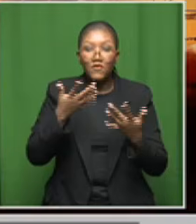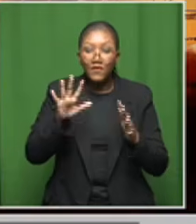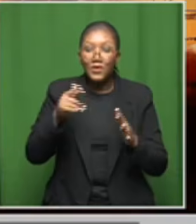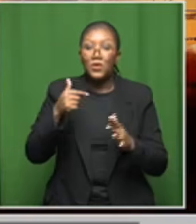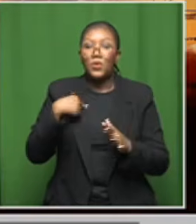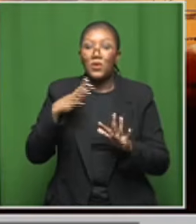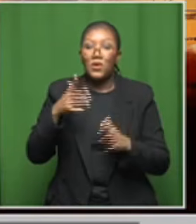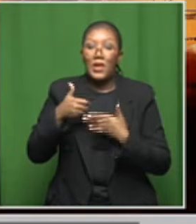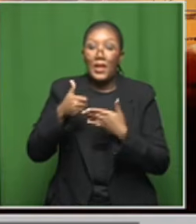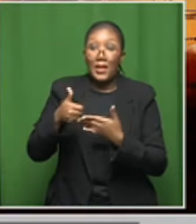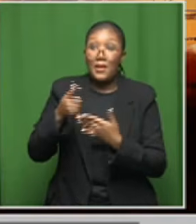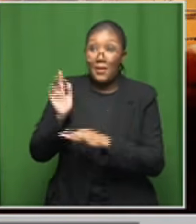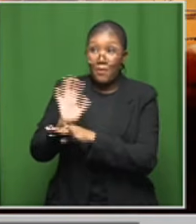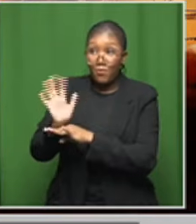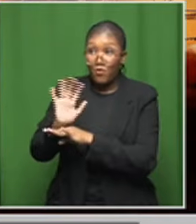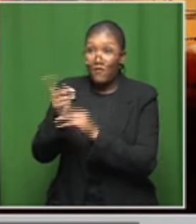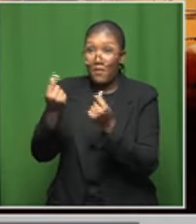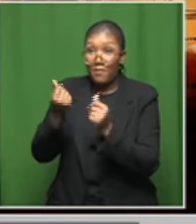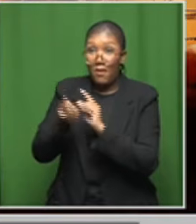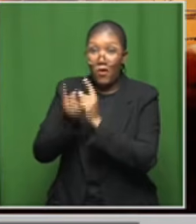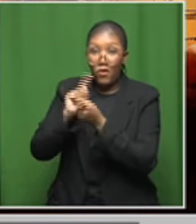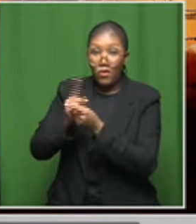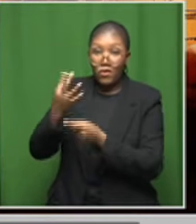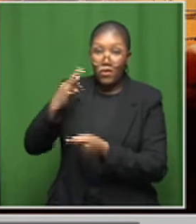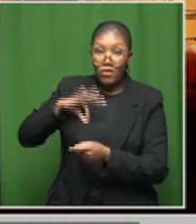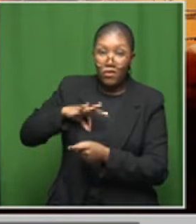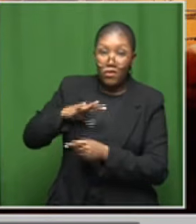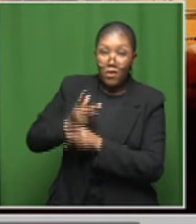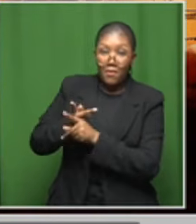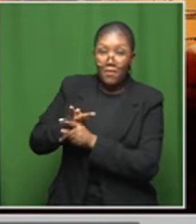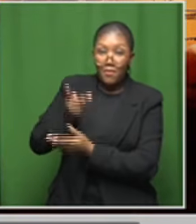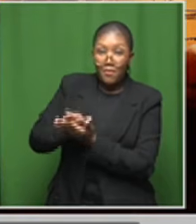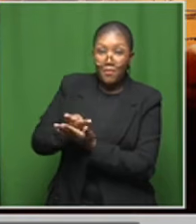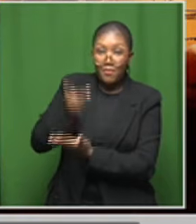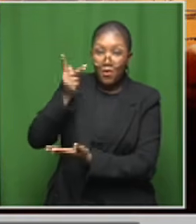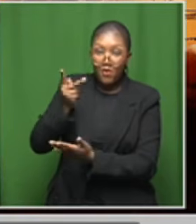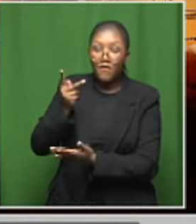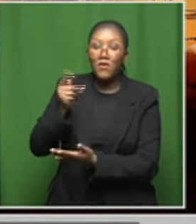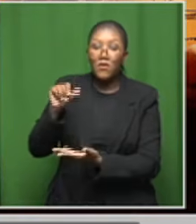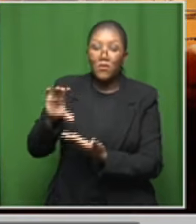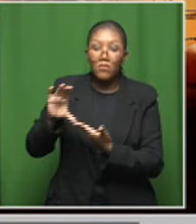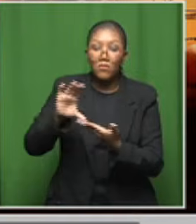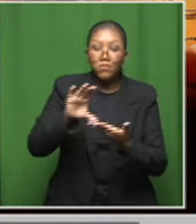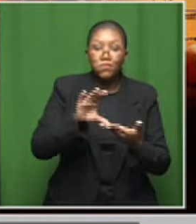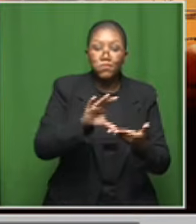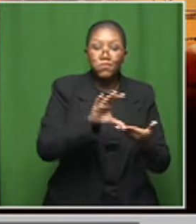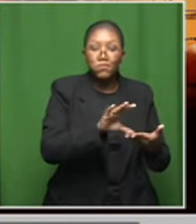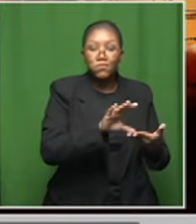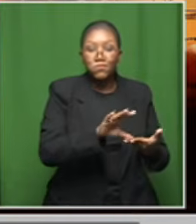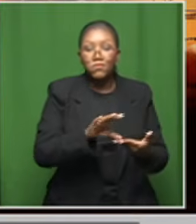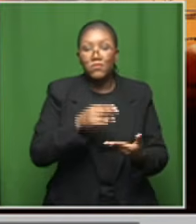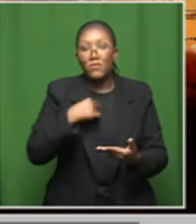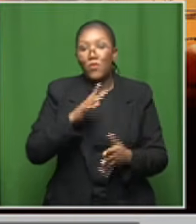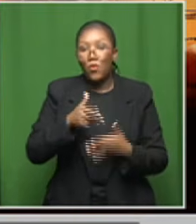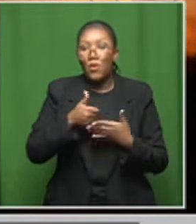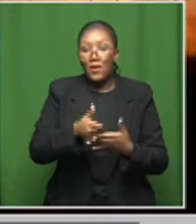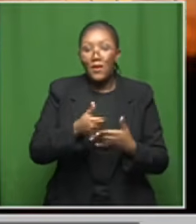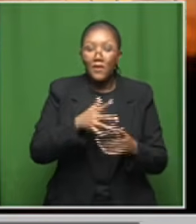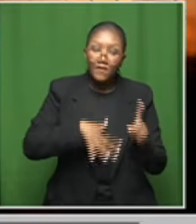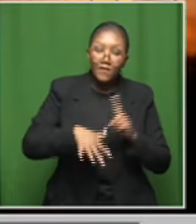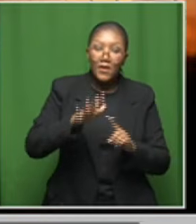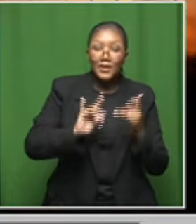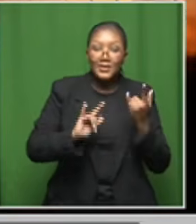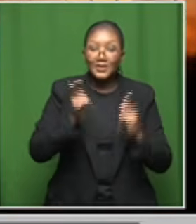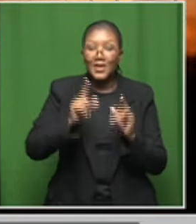will essentially help create a wire car culture, make Philipstown the epicenter of that culture, and